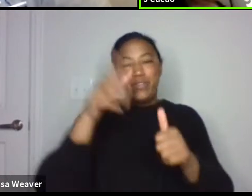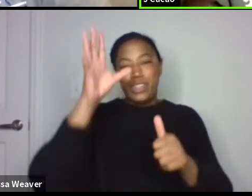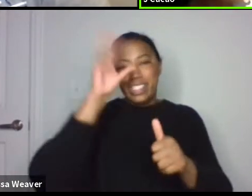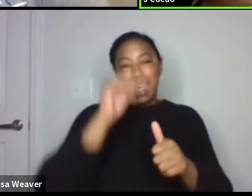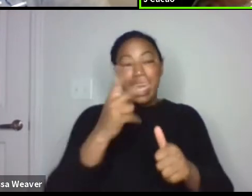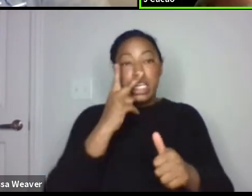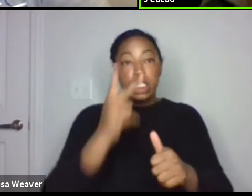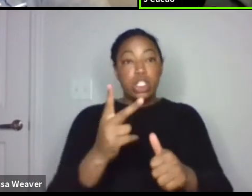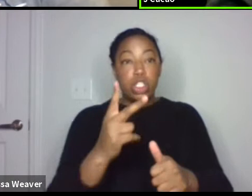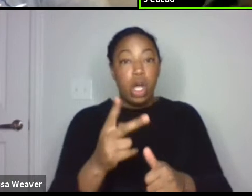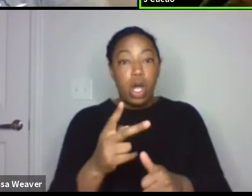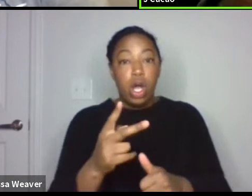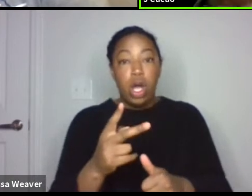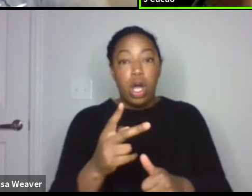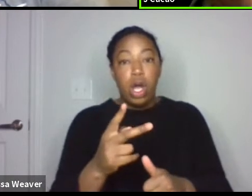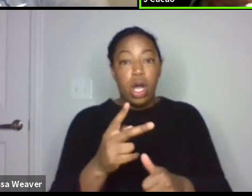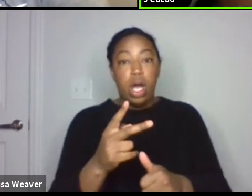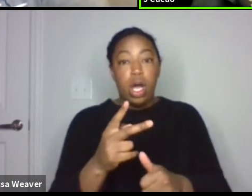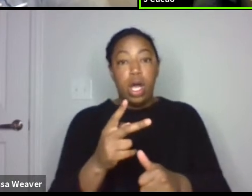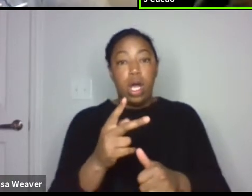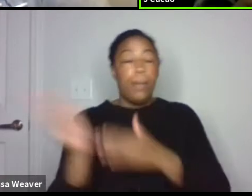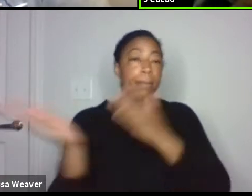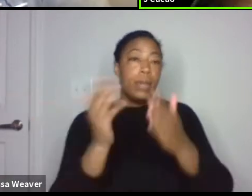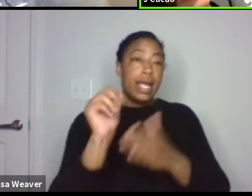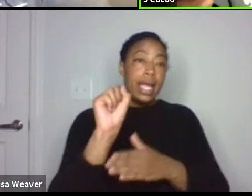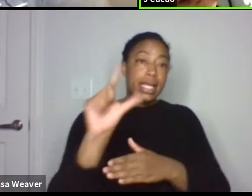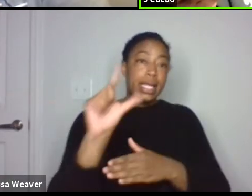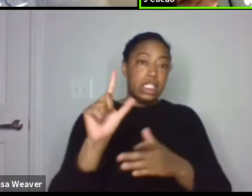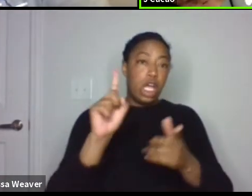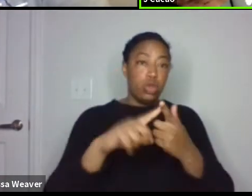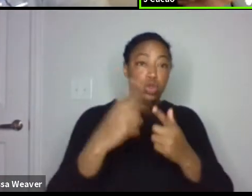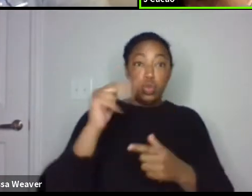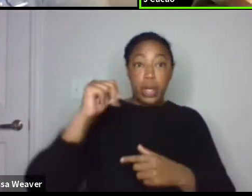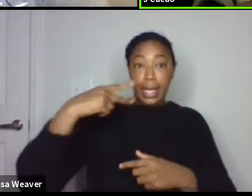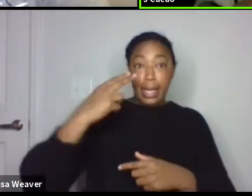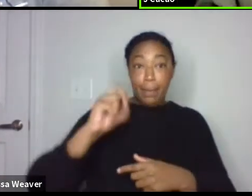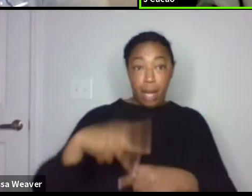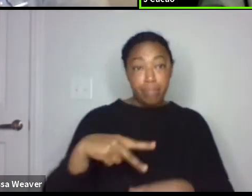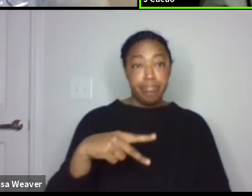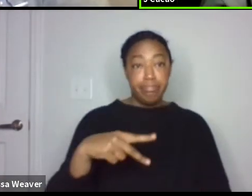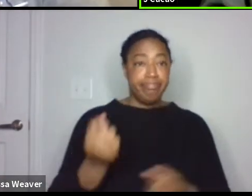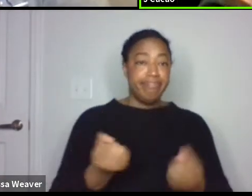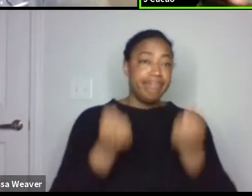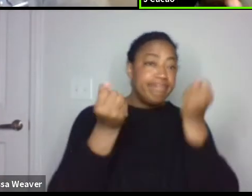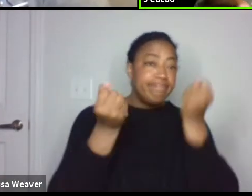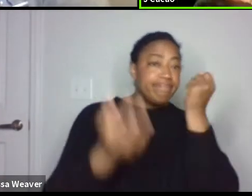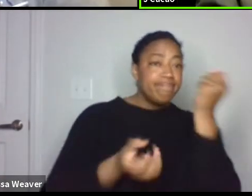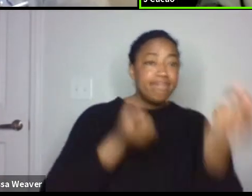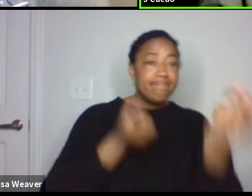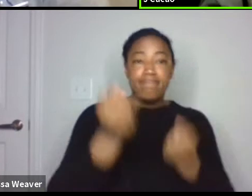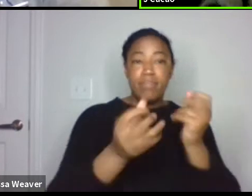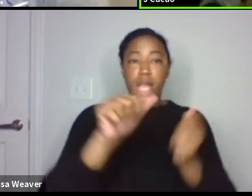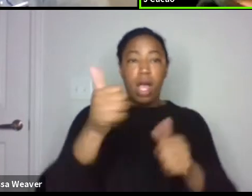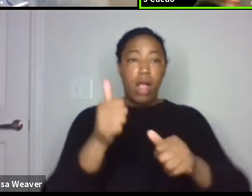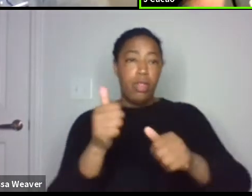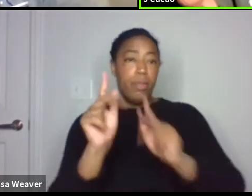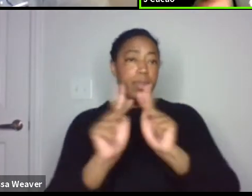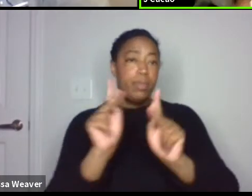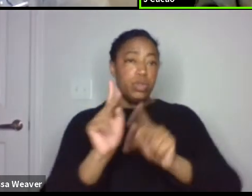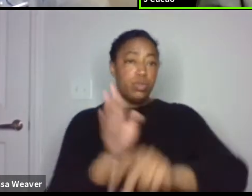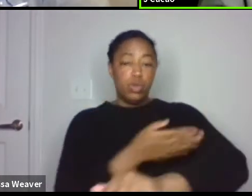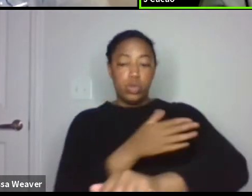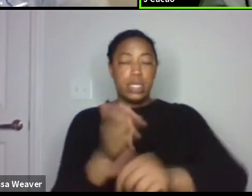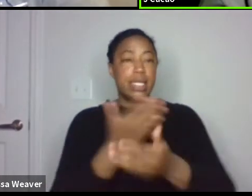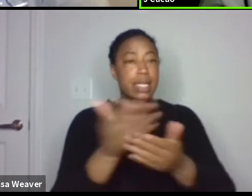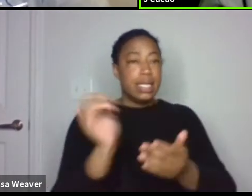just kind of just bringing the ASL flavor to just hip hop. You know what I mean? As far as signing other artists, music and different stuff like that,